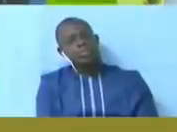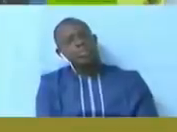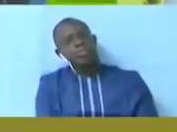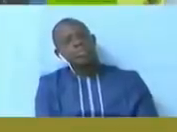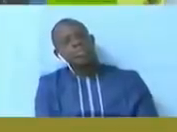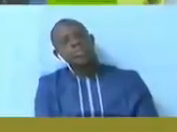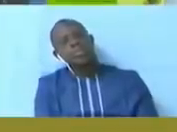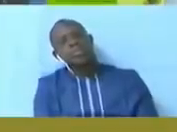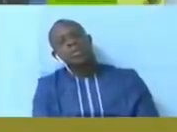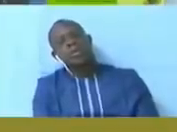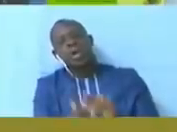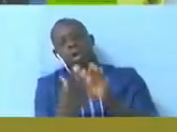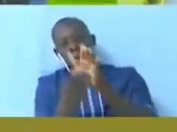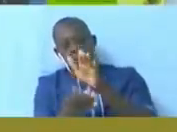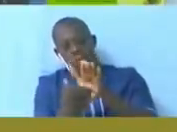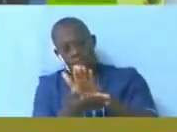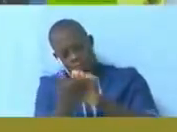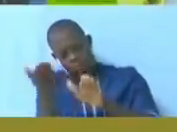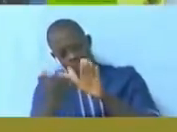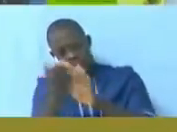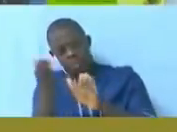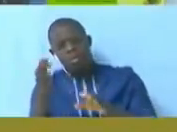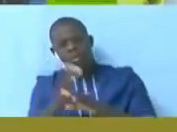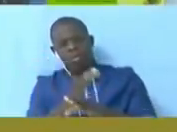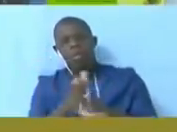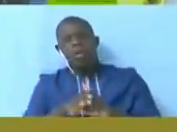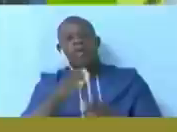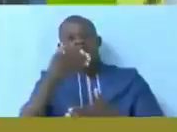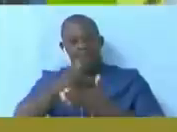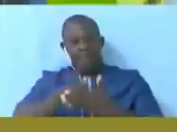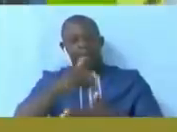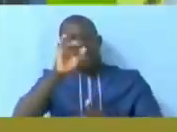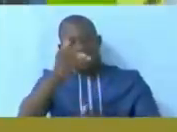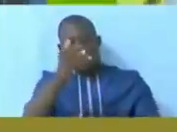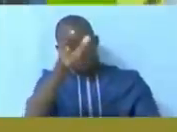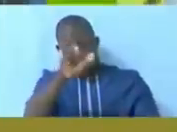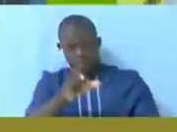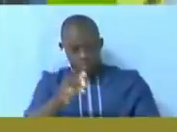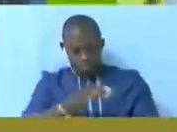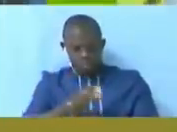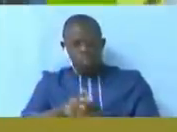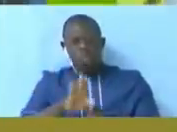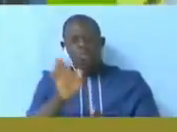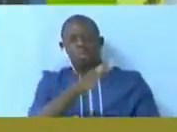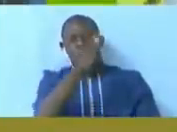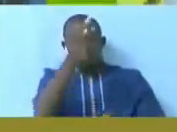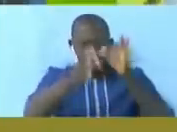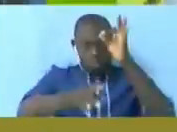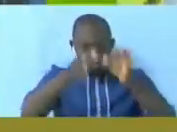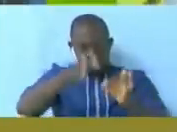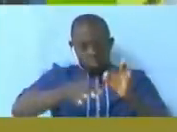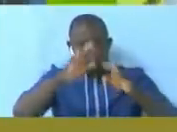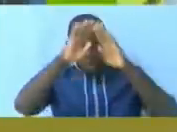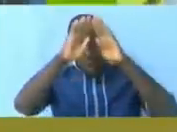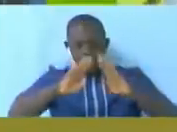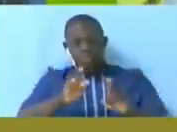We photocopied it and it was in the file that I confirmed that yes, he has actually been taken to court and he pleaded guilty.